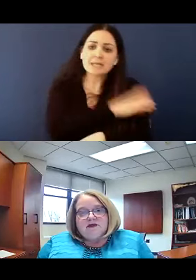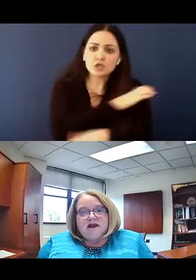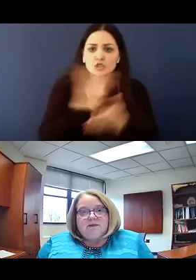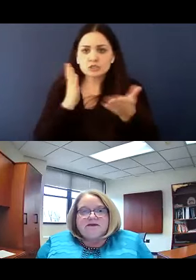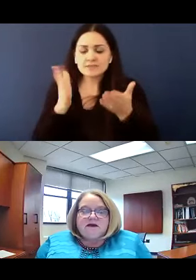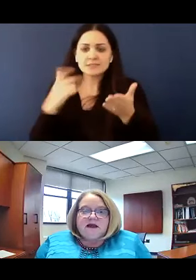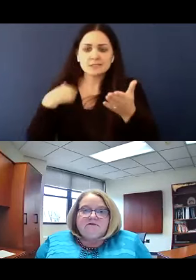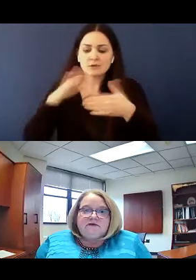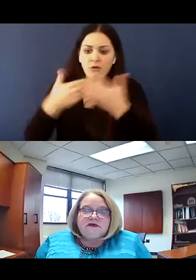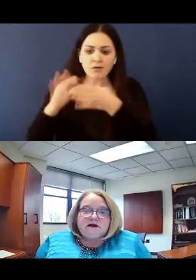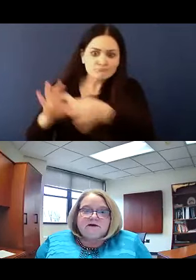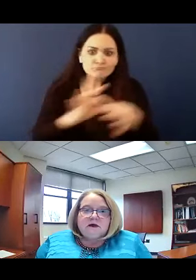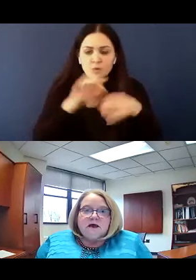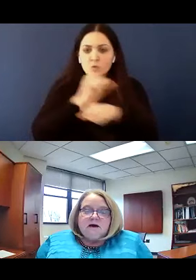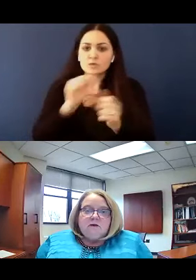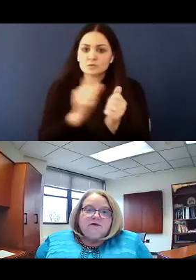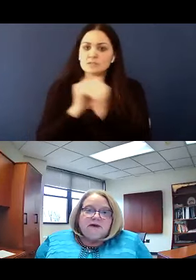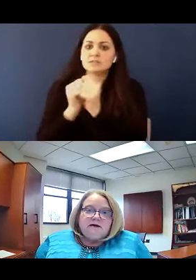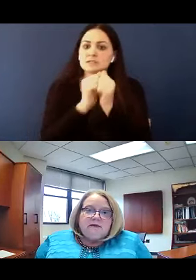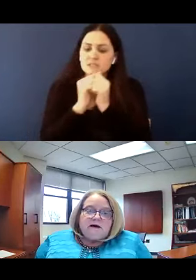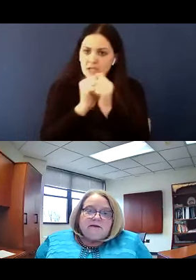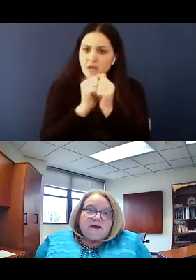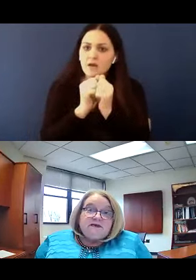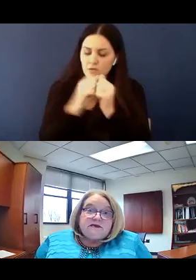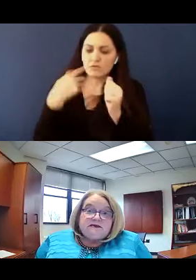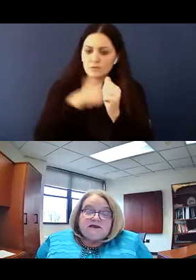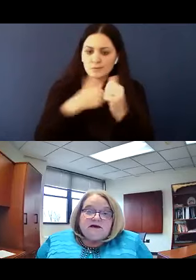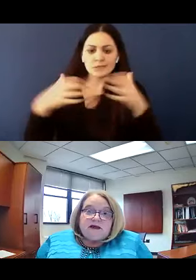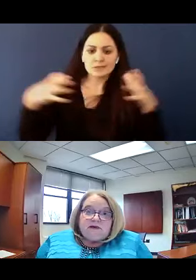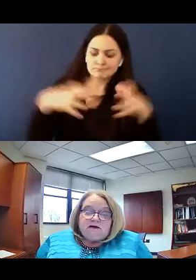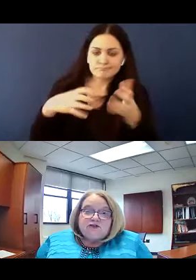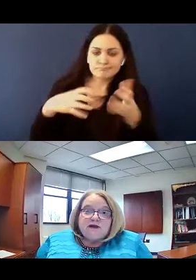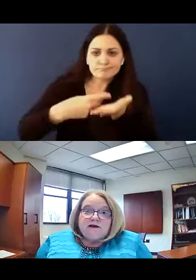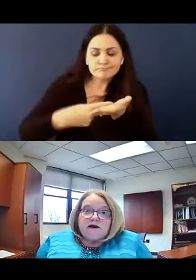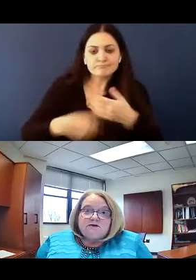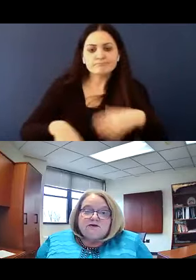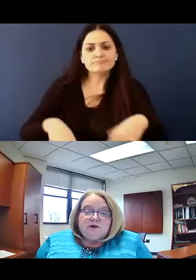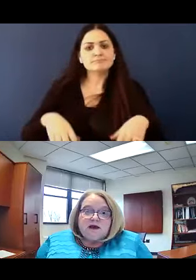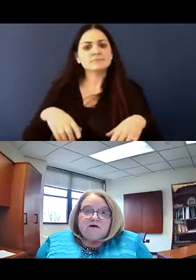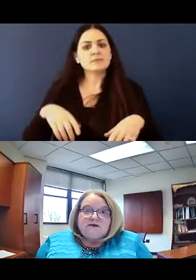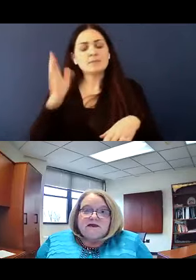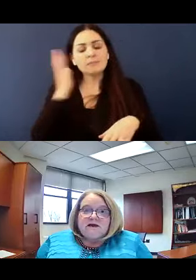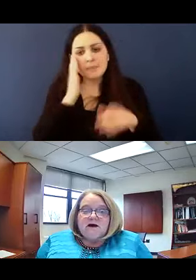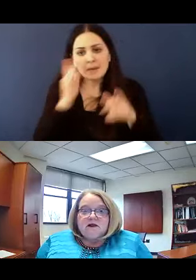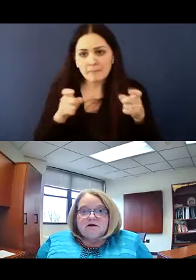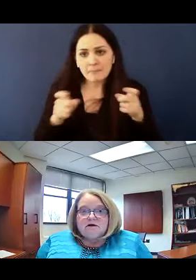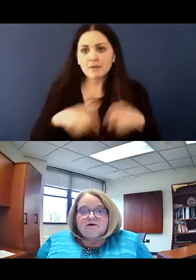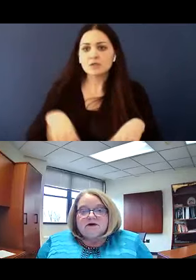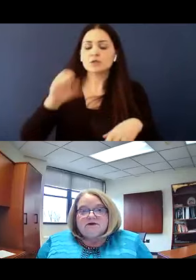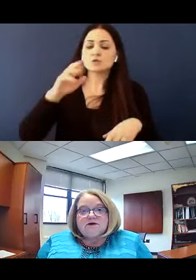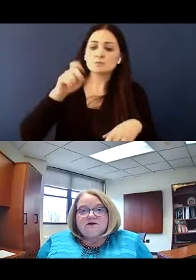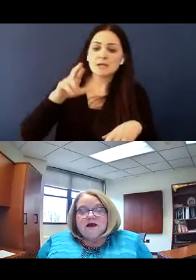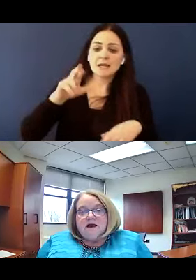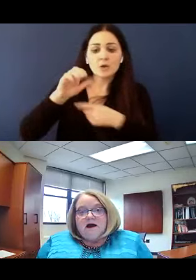capacity. And much of that happens at an 8:15 huddle with bed ABCC, bed management, our super AOD, our